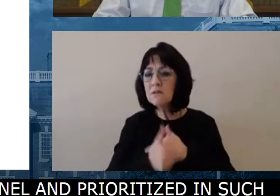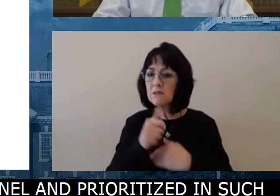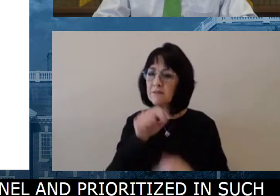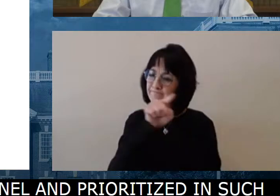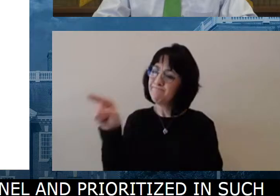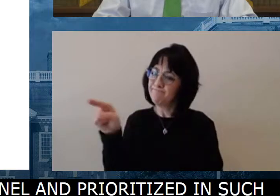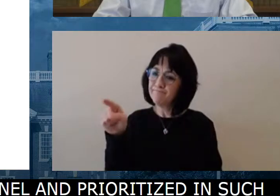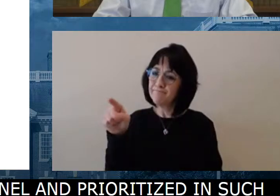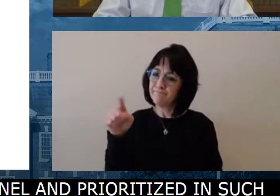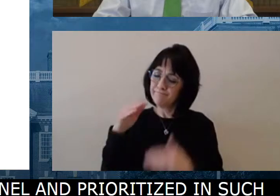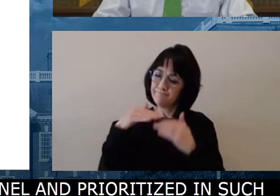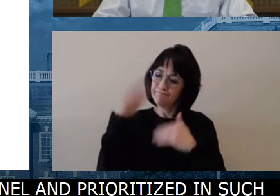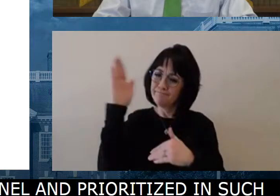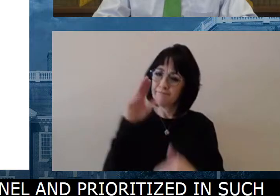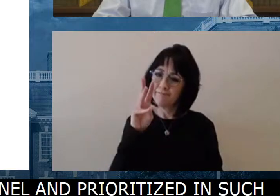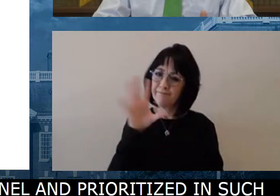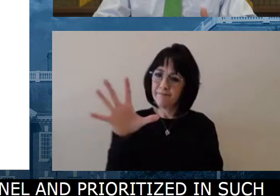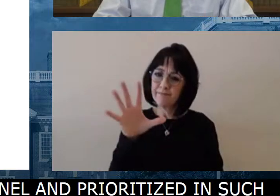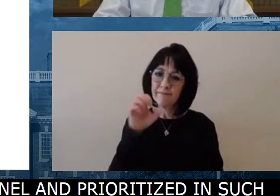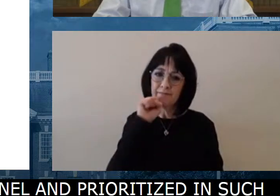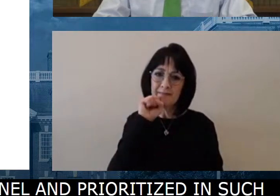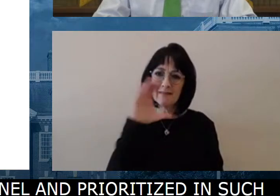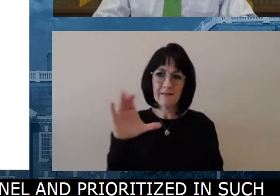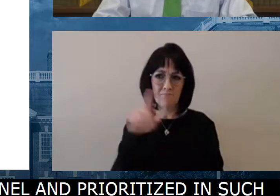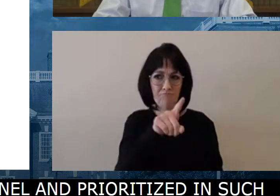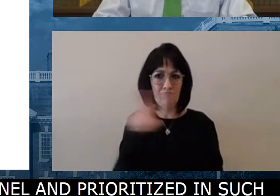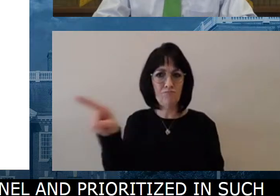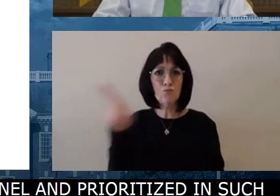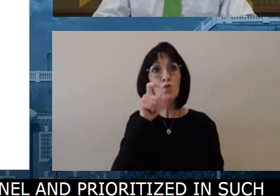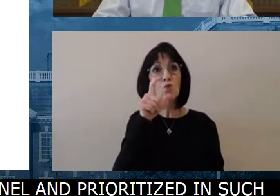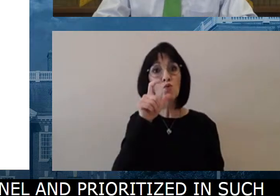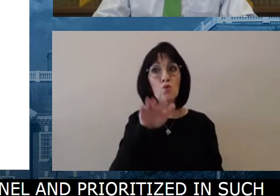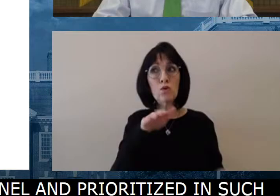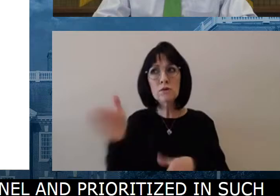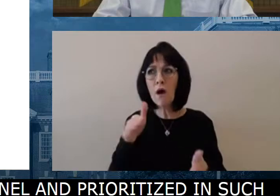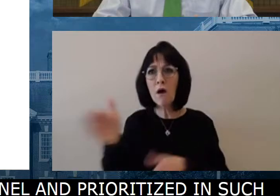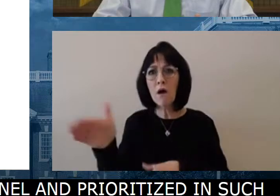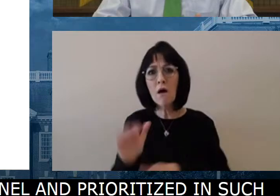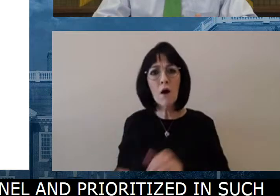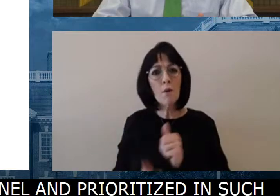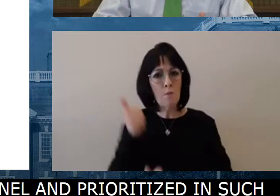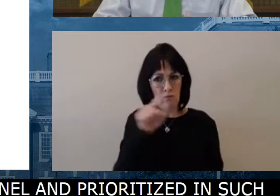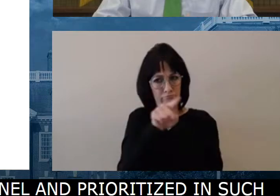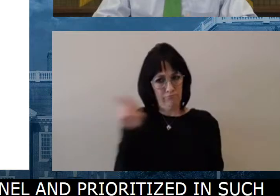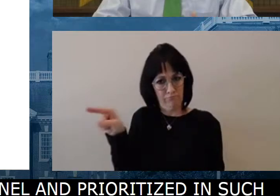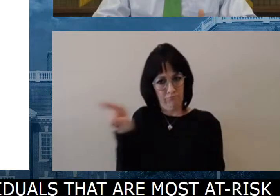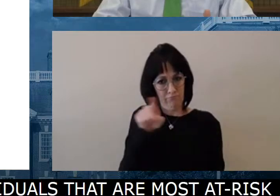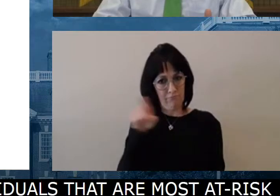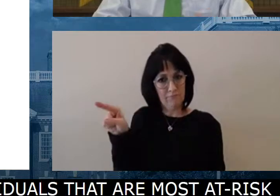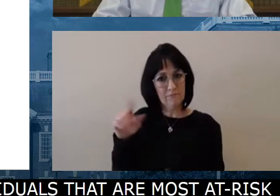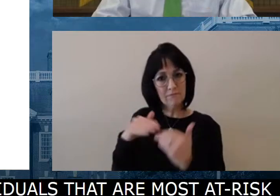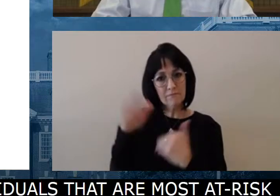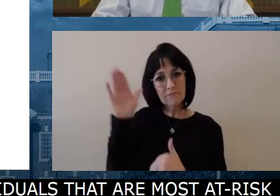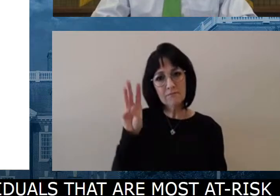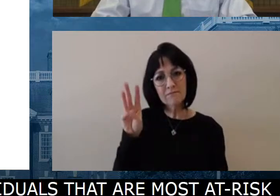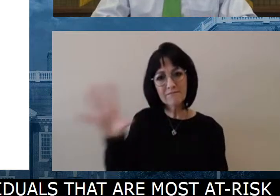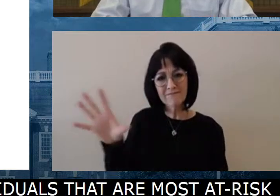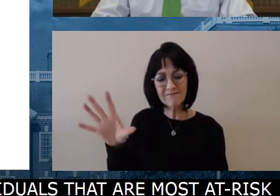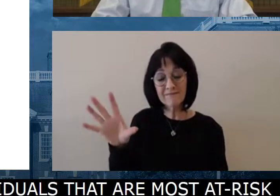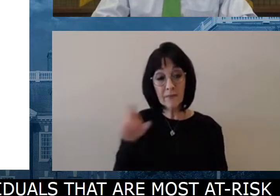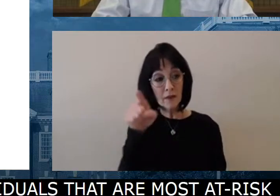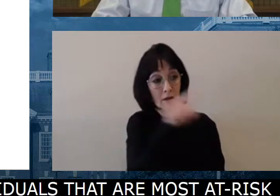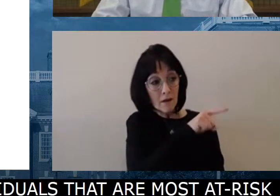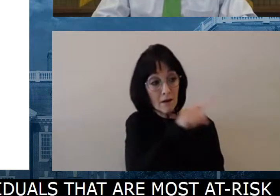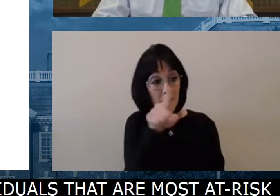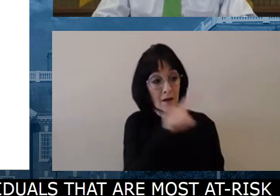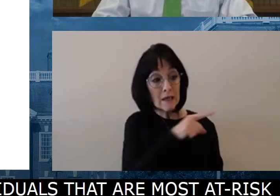neighbors, family members 65 and older. We still have to get through those. And if somebody jumps in line, it's going to prevent